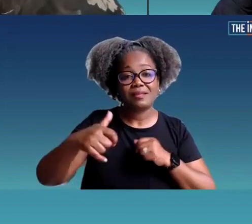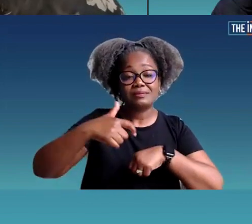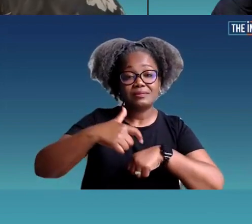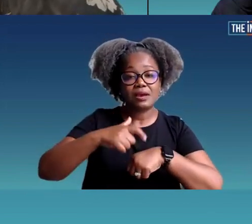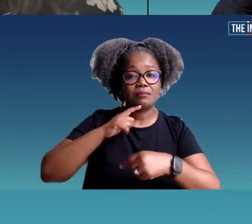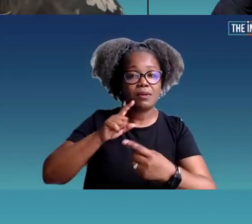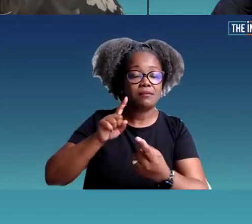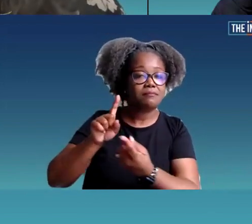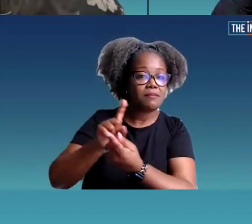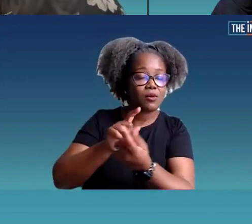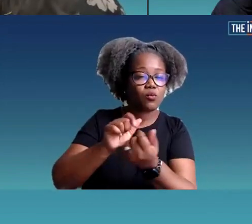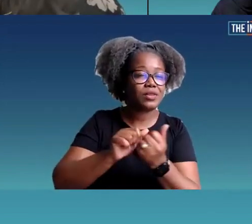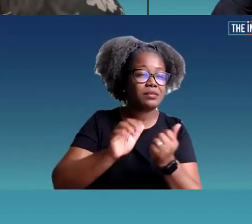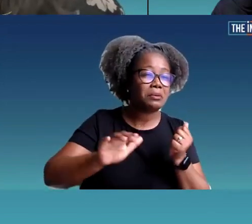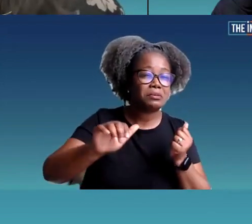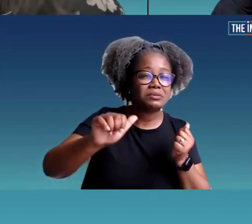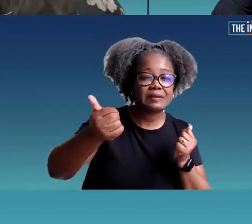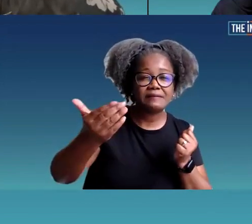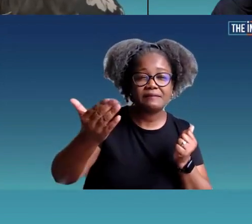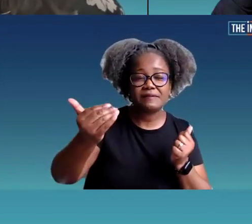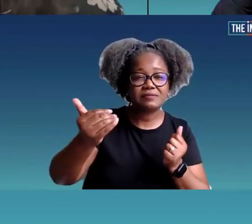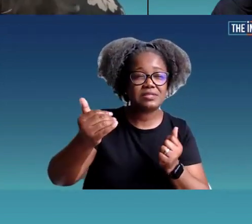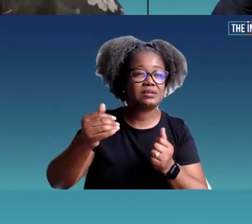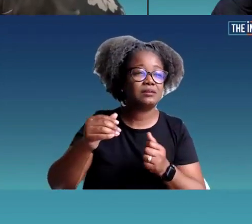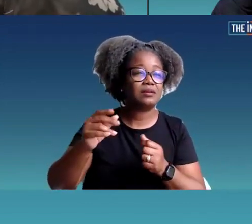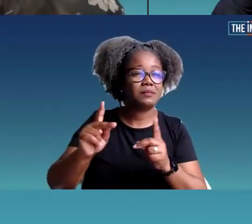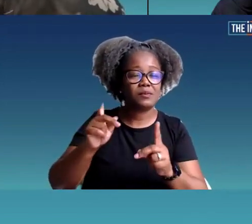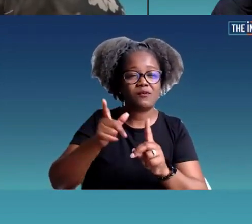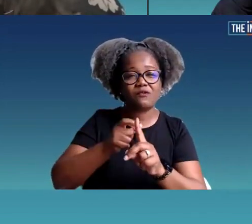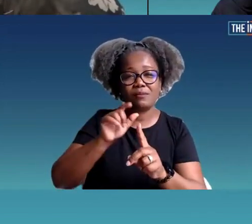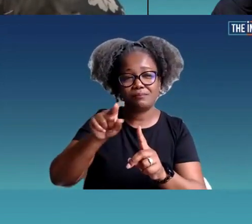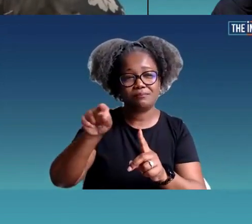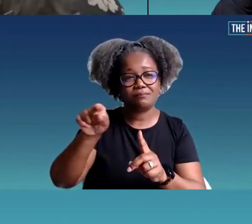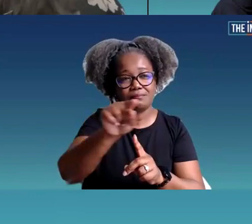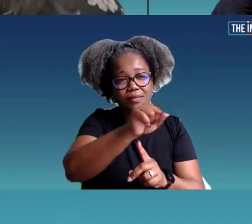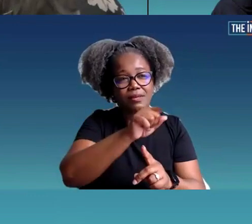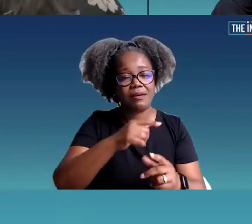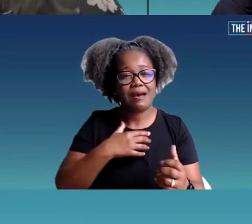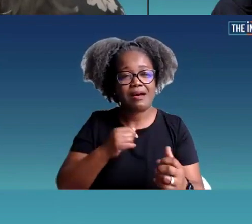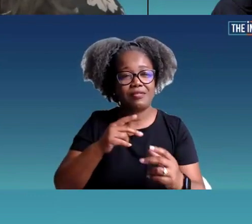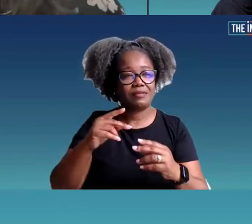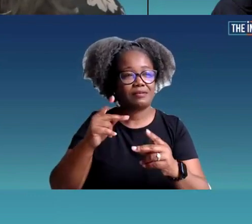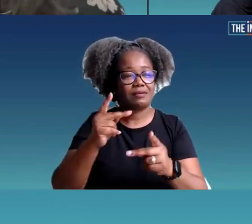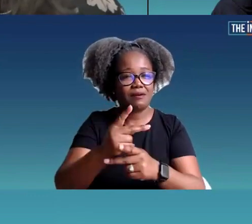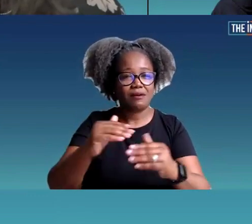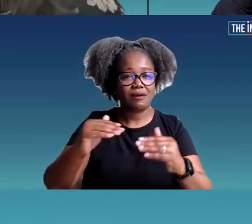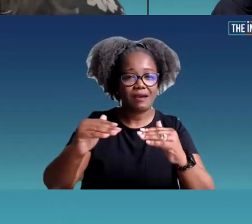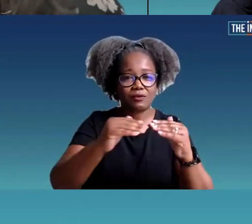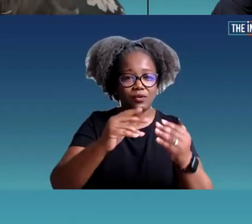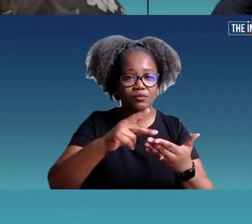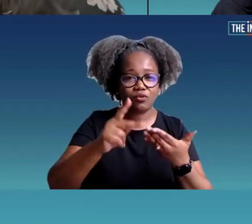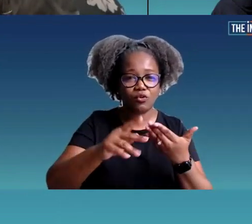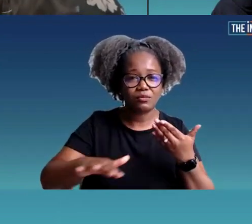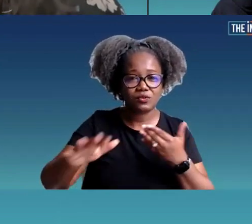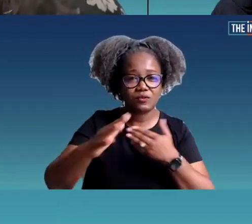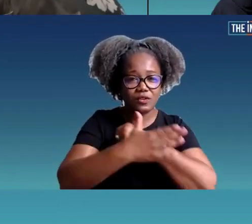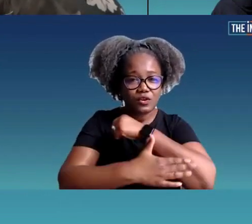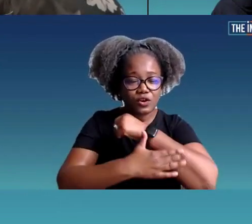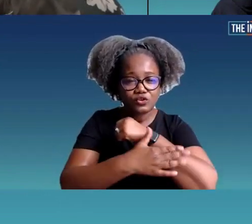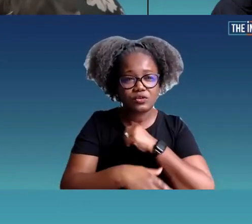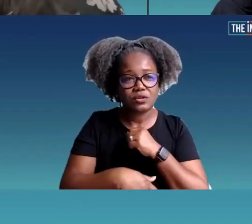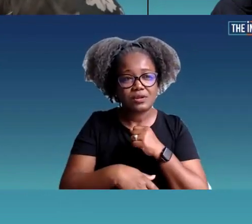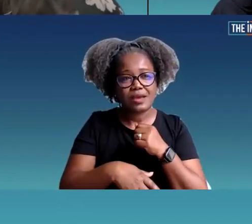at other companies, other organizations to figure out what do we all do. And one of the key lessons was actually in